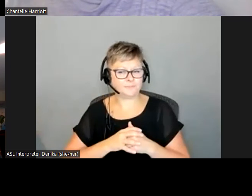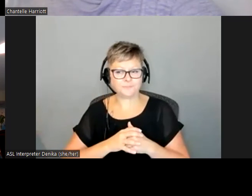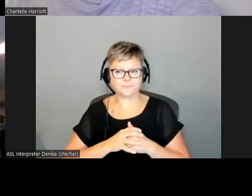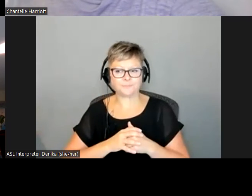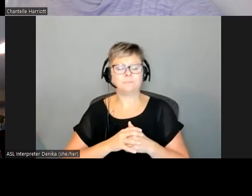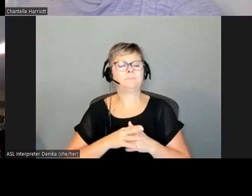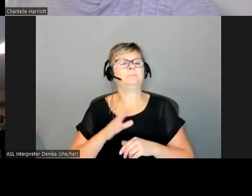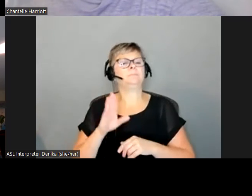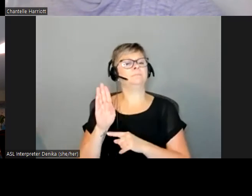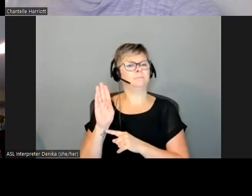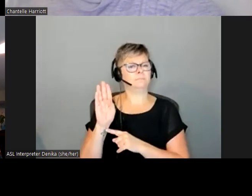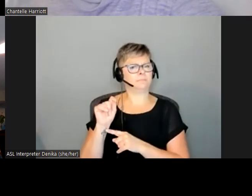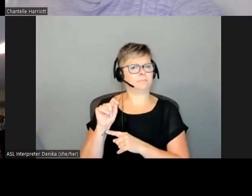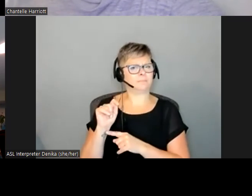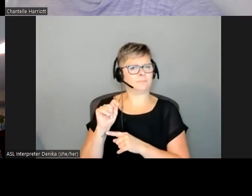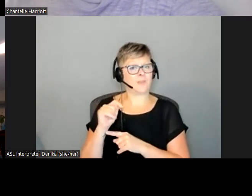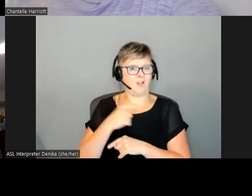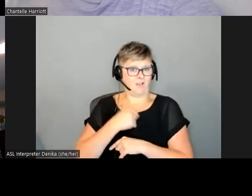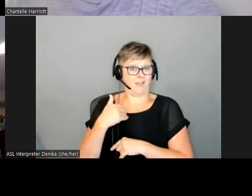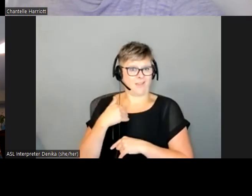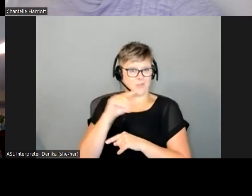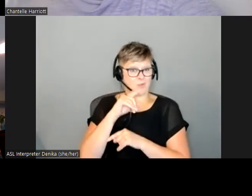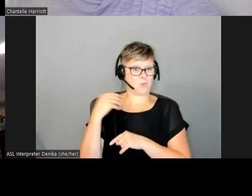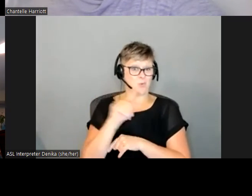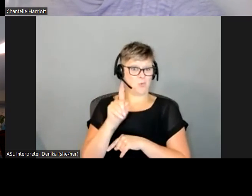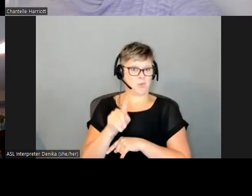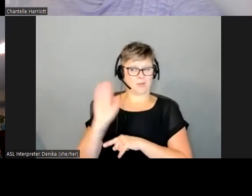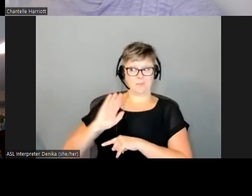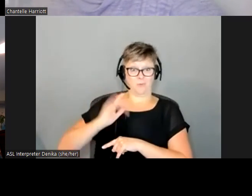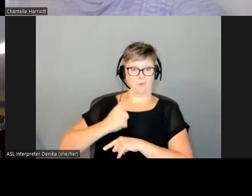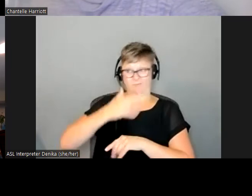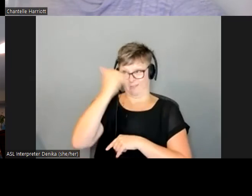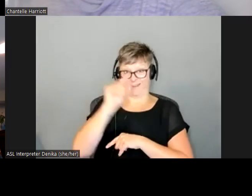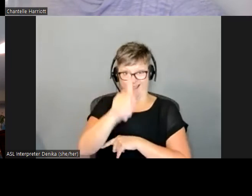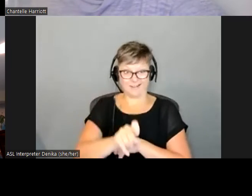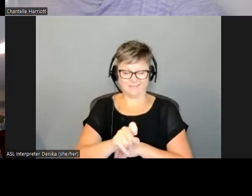one earlier which I forgot to ask, so I'll just get in there.